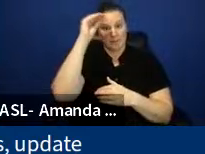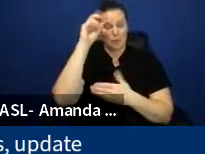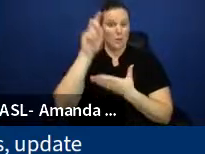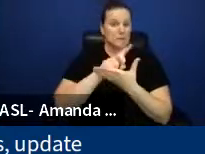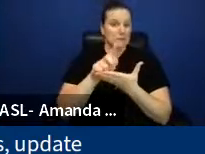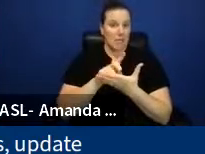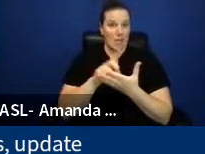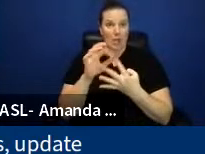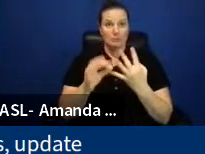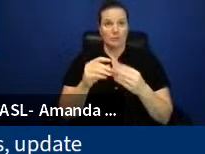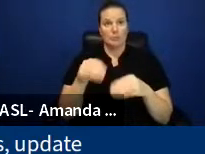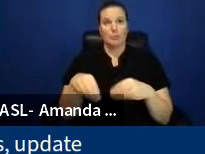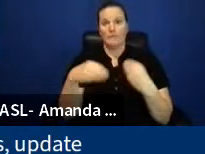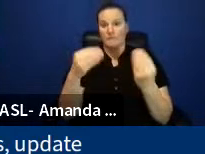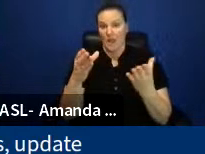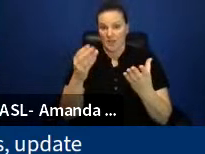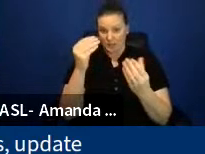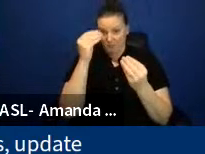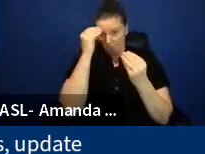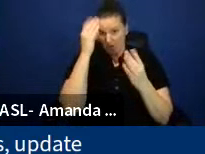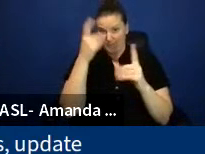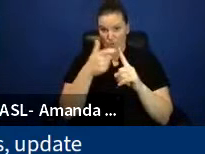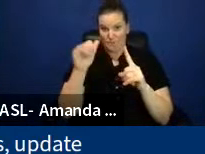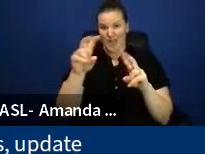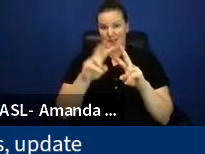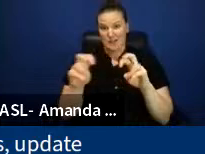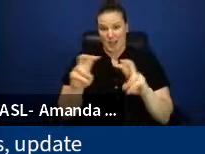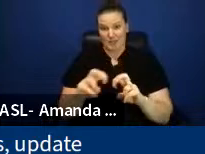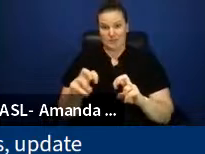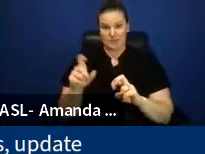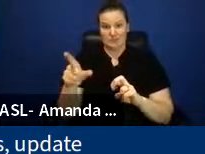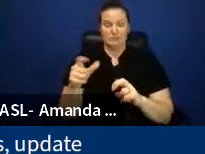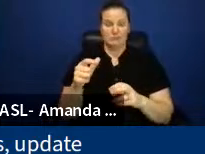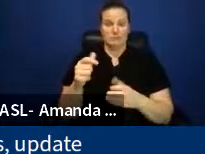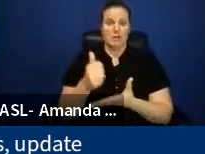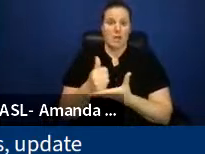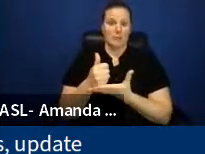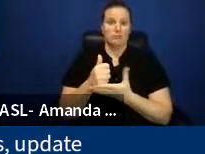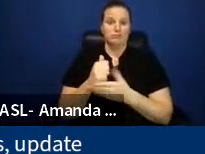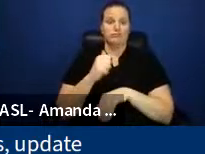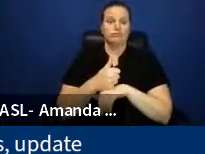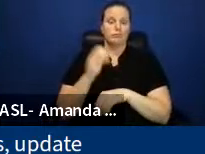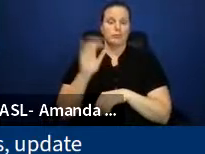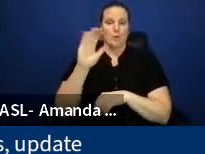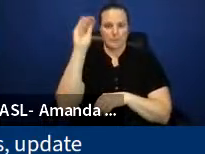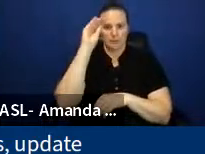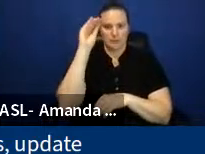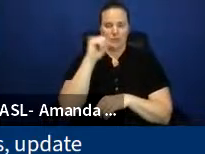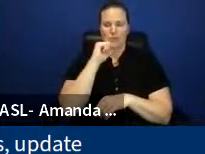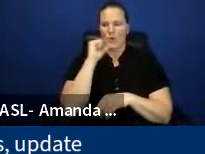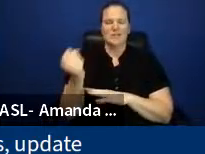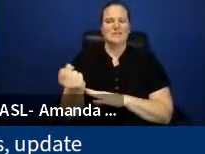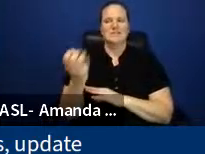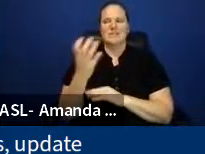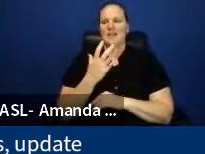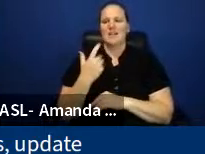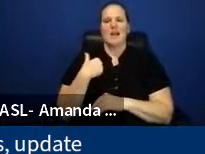option, provide information from that analysis that helped form the opinion. Do not send us a